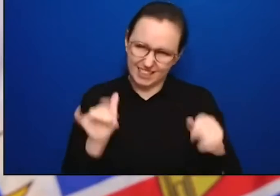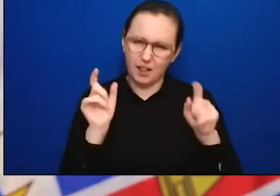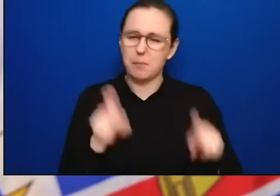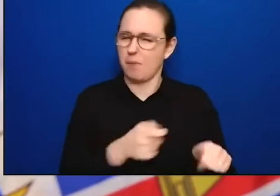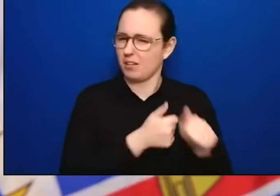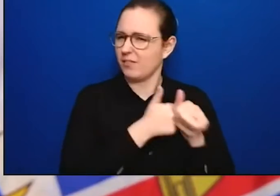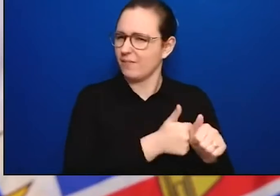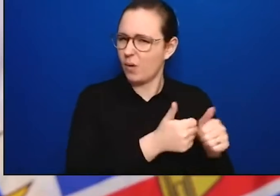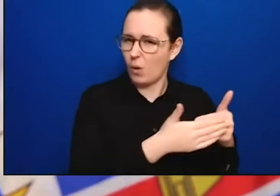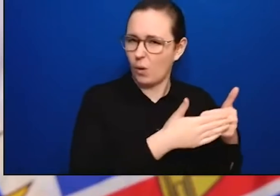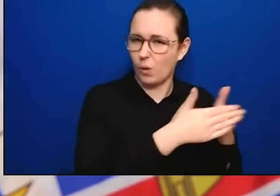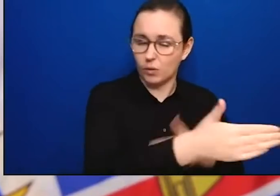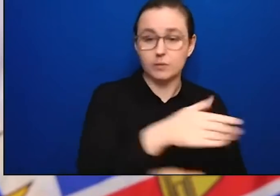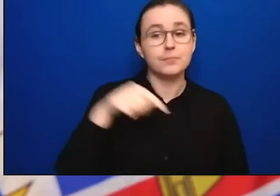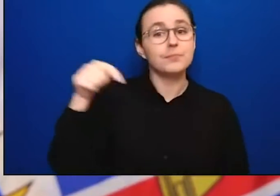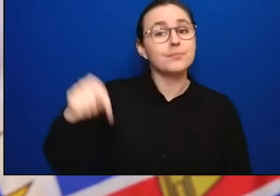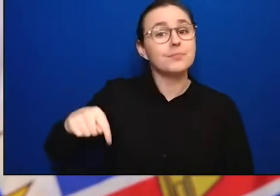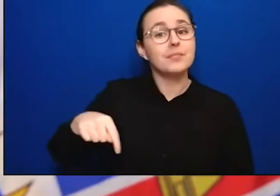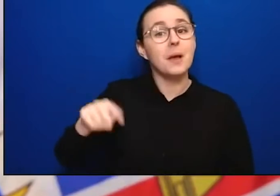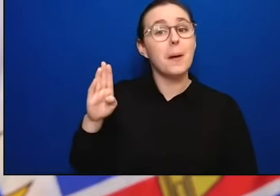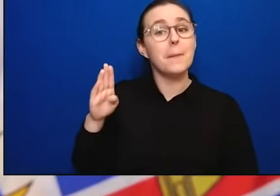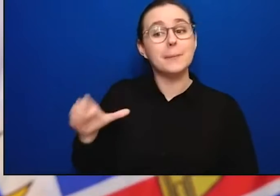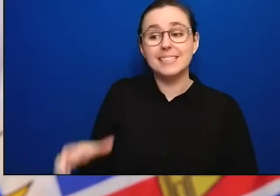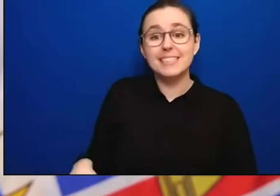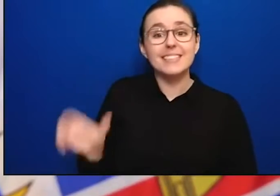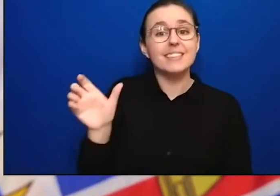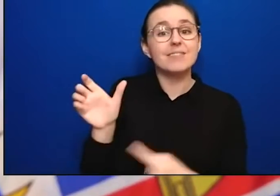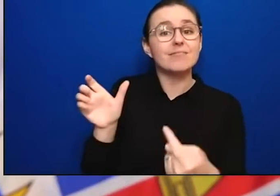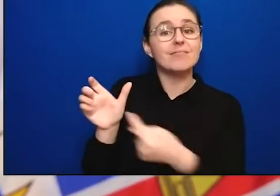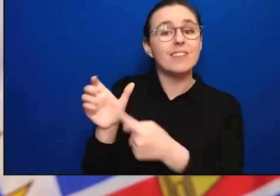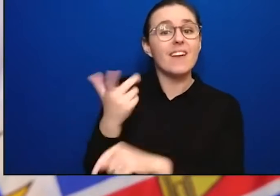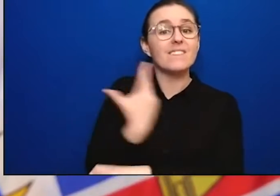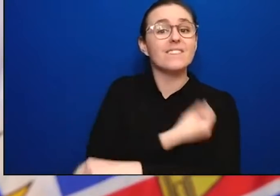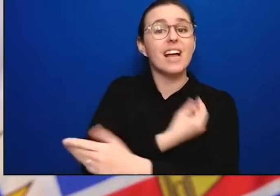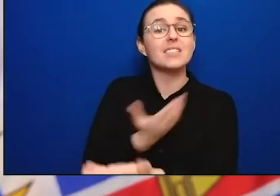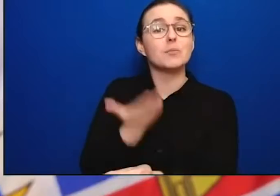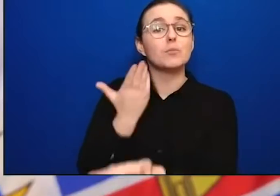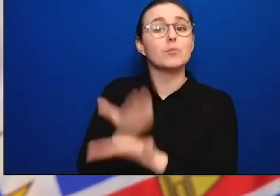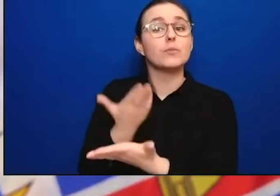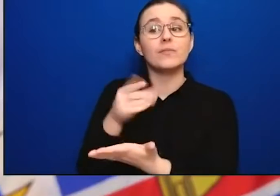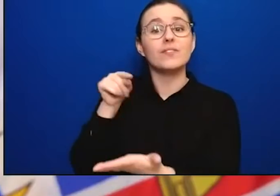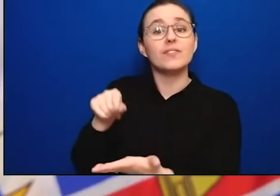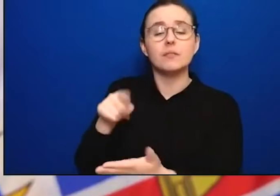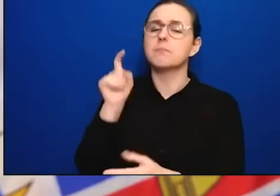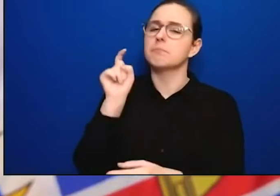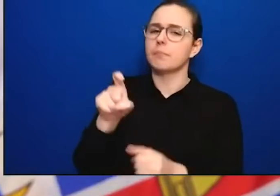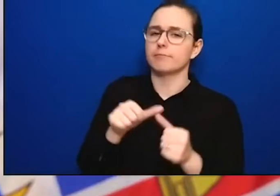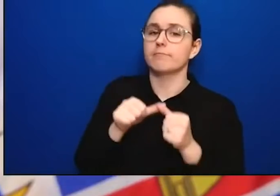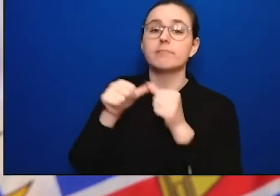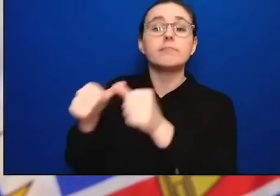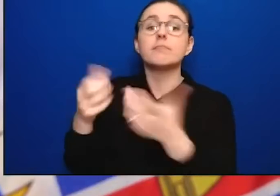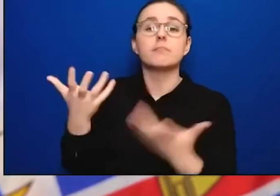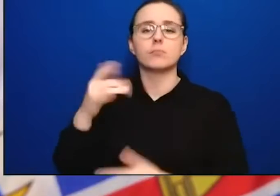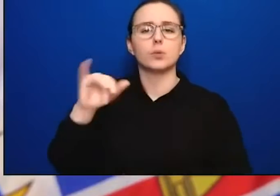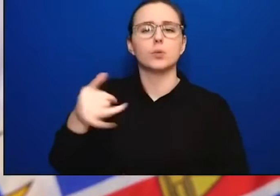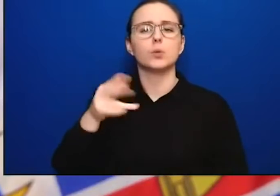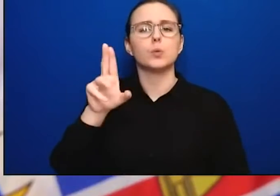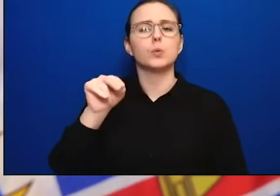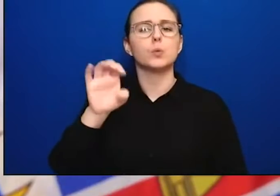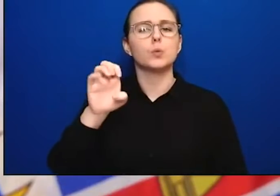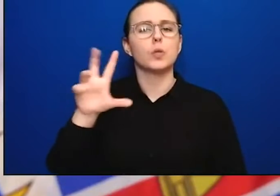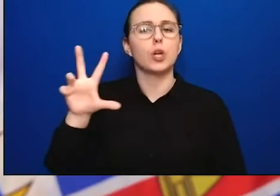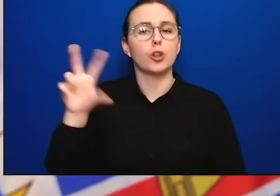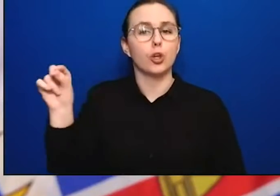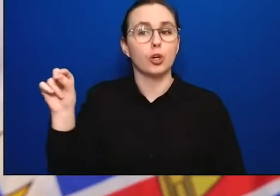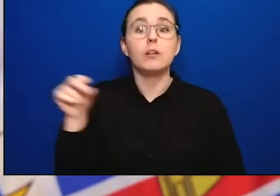disease. So with that in mind, we will be extending the BC Vaccine Card program through to June